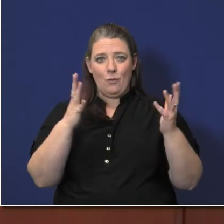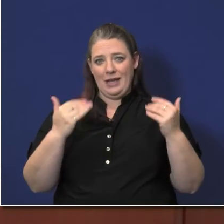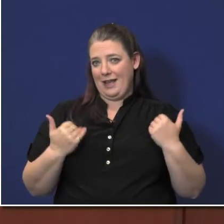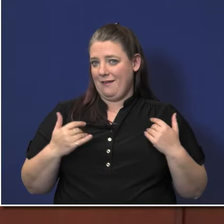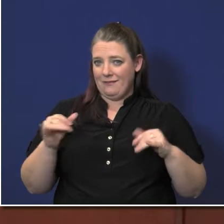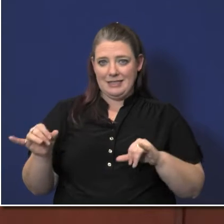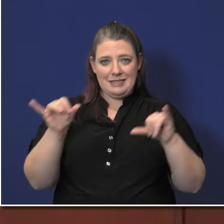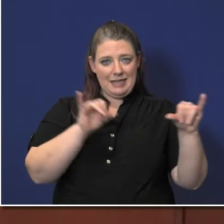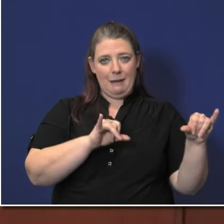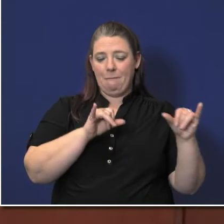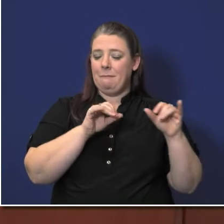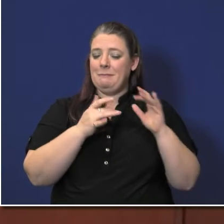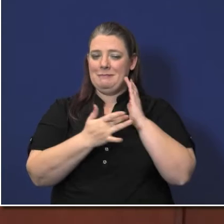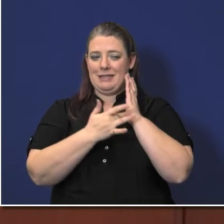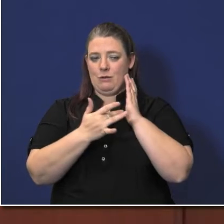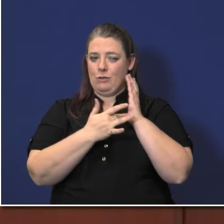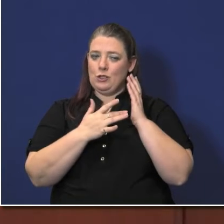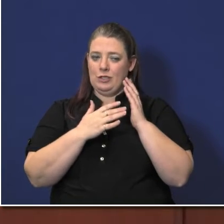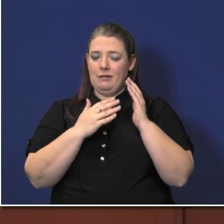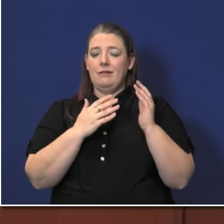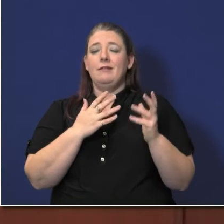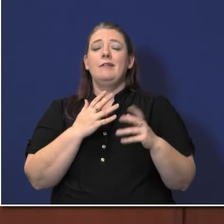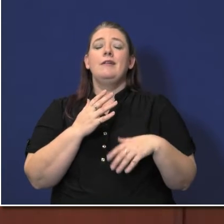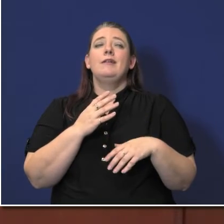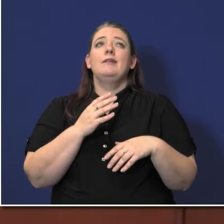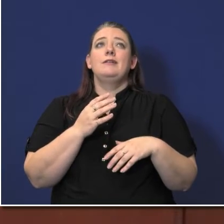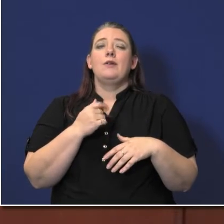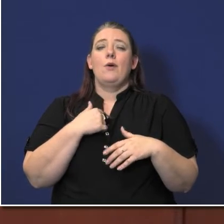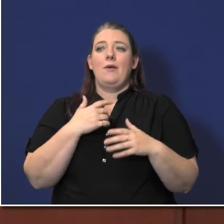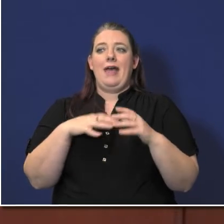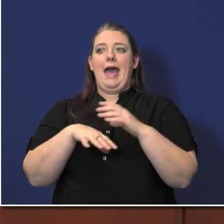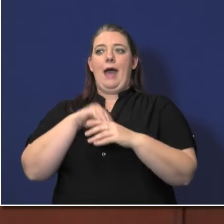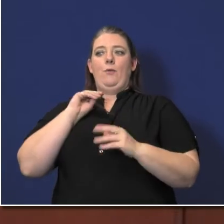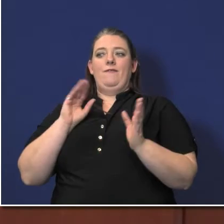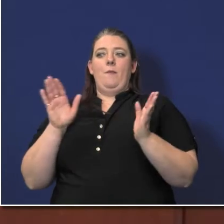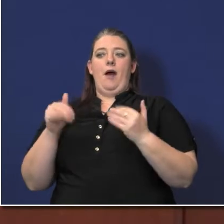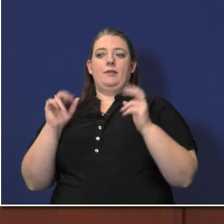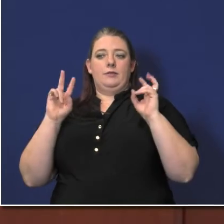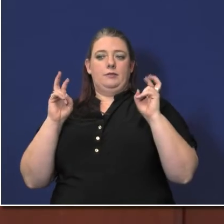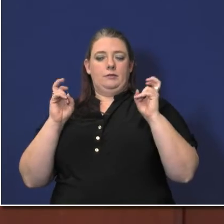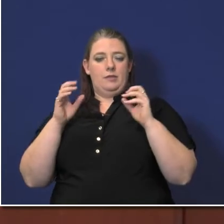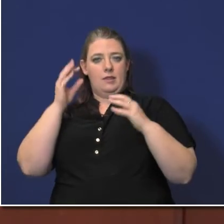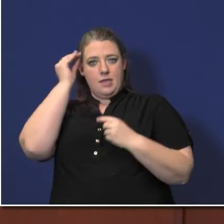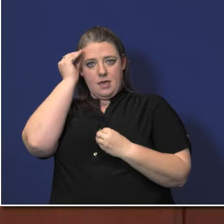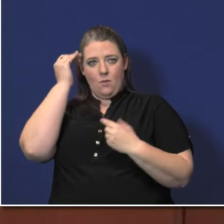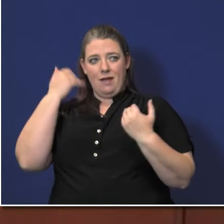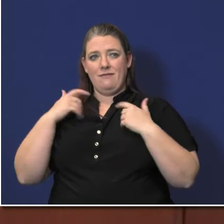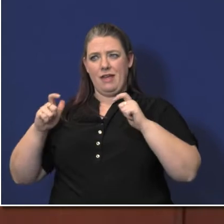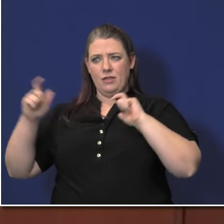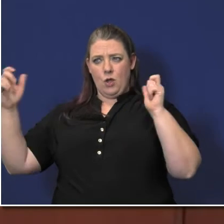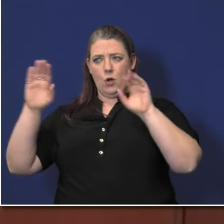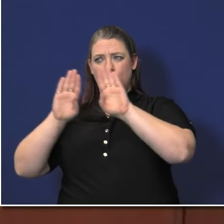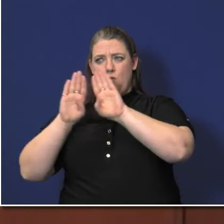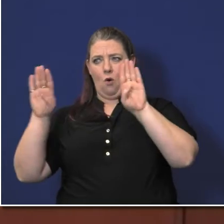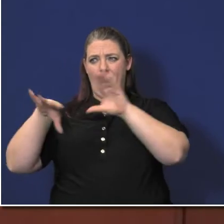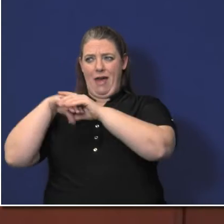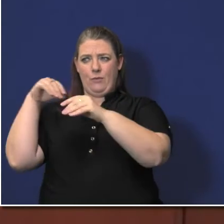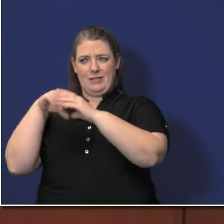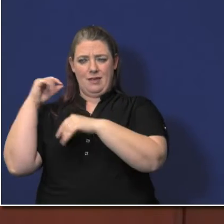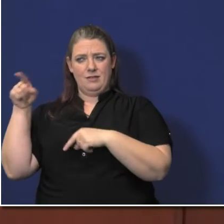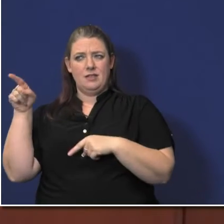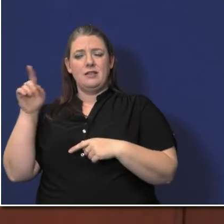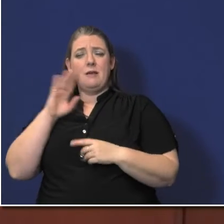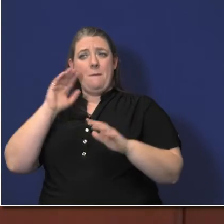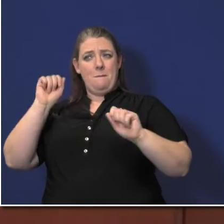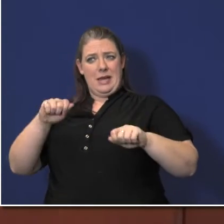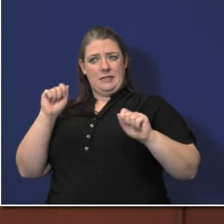An out-of-the-box question, where we do have that large wall outside, is it possible in the